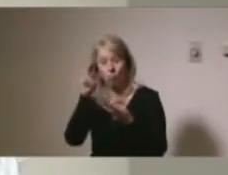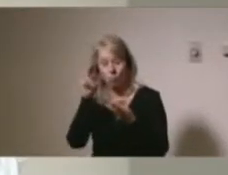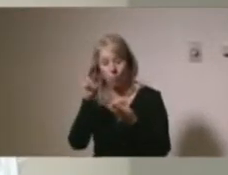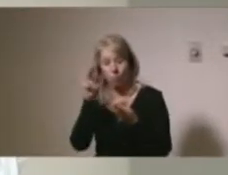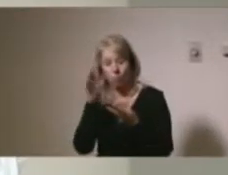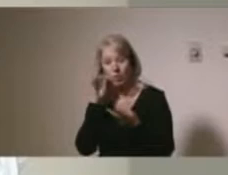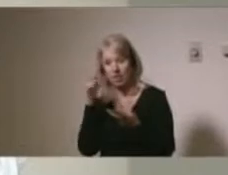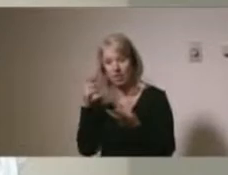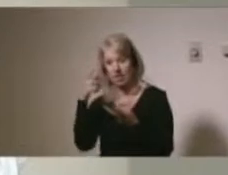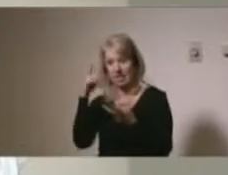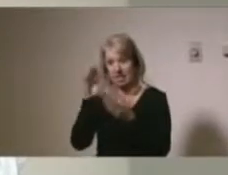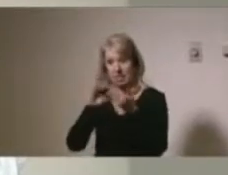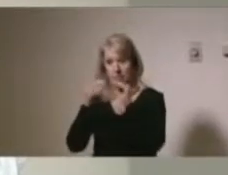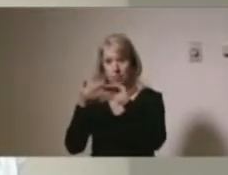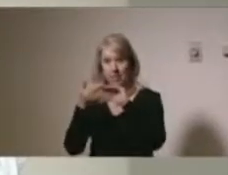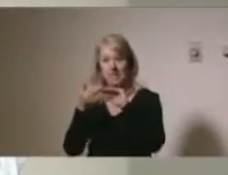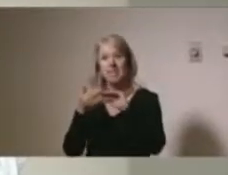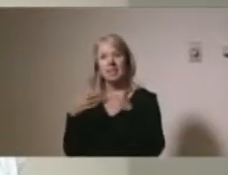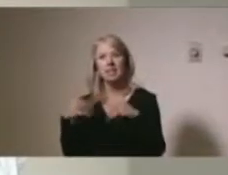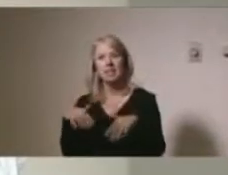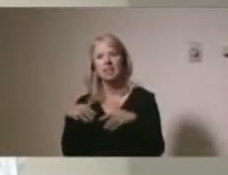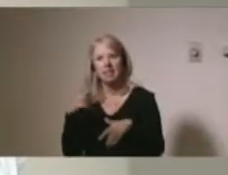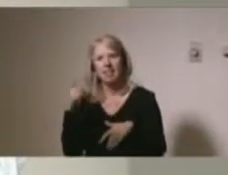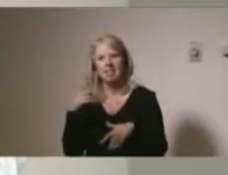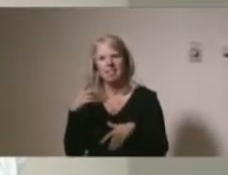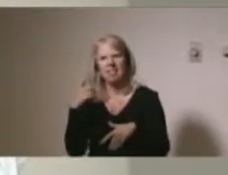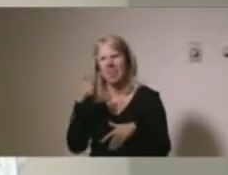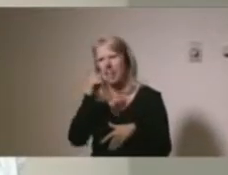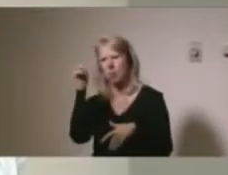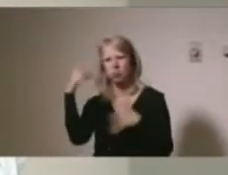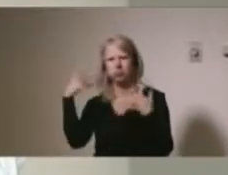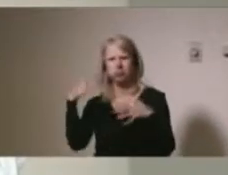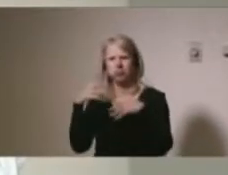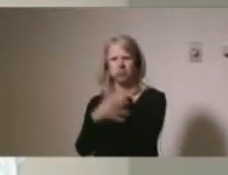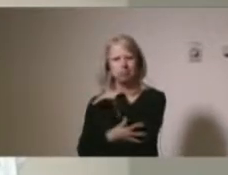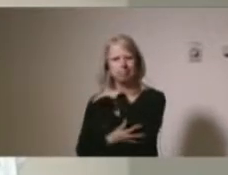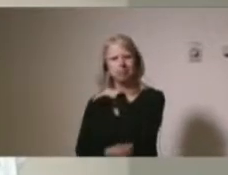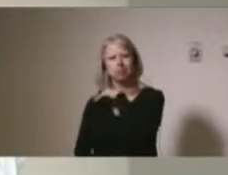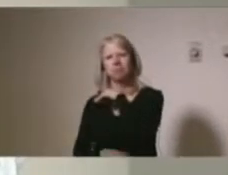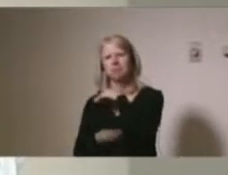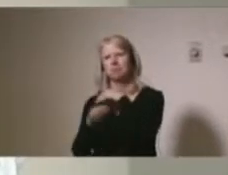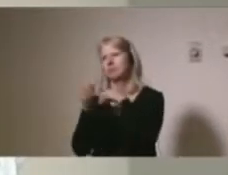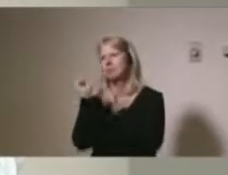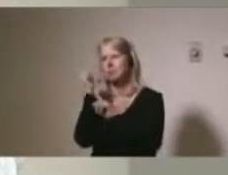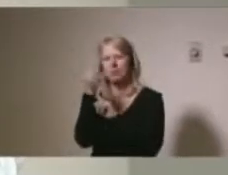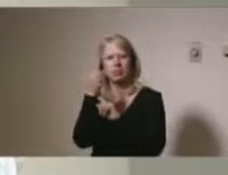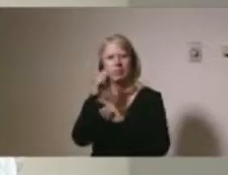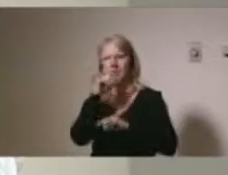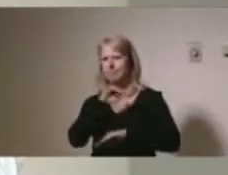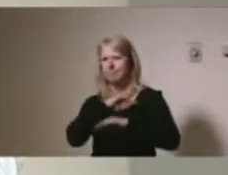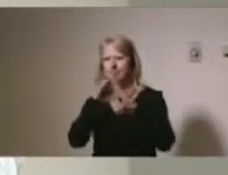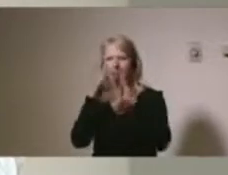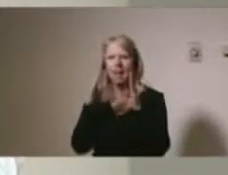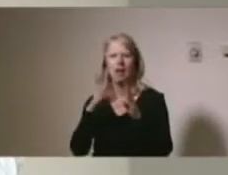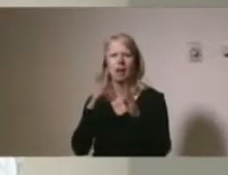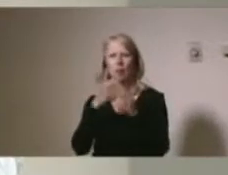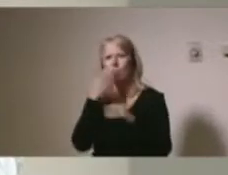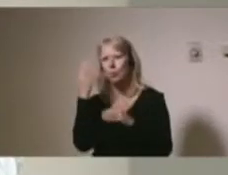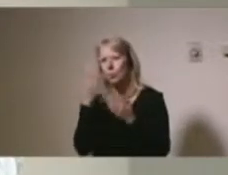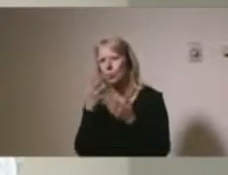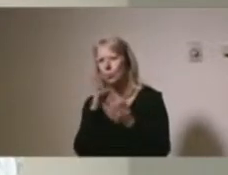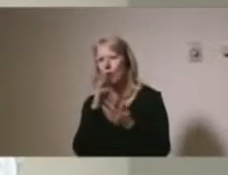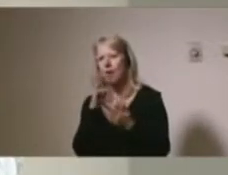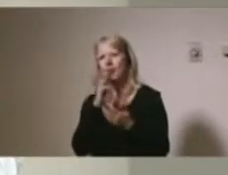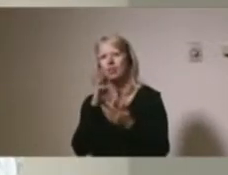these communities, they really do live inside third world conditions with inadequate housing, lack of water,